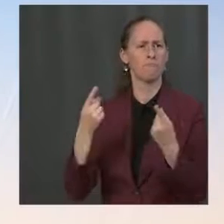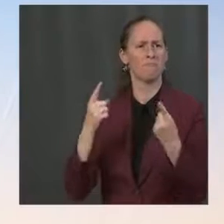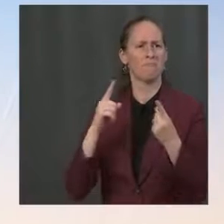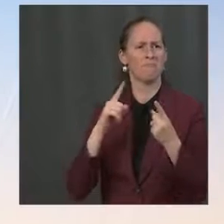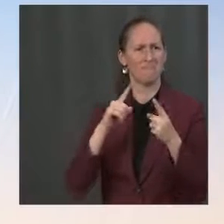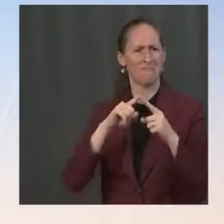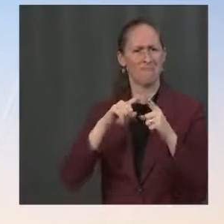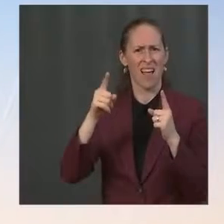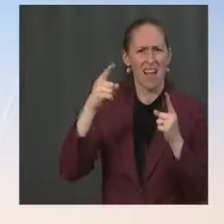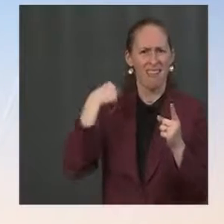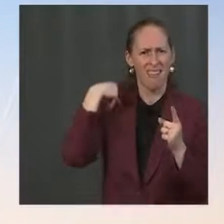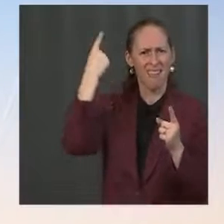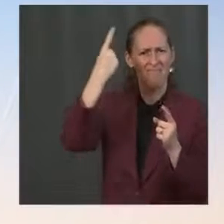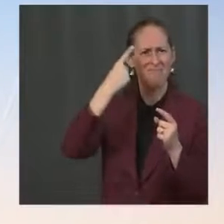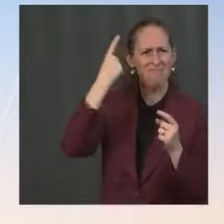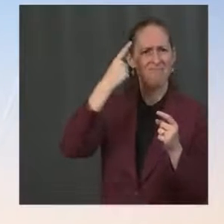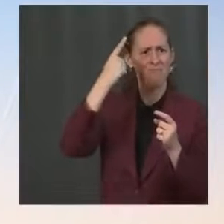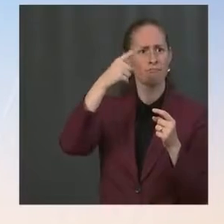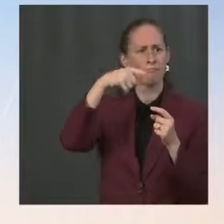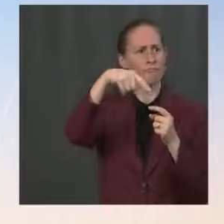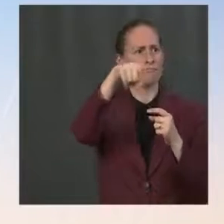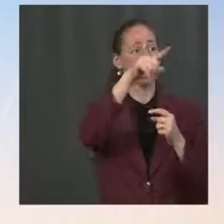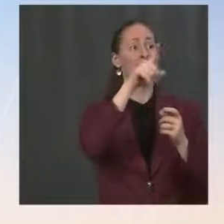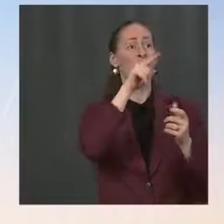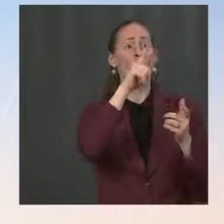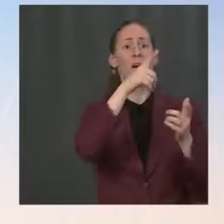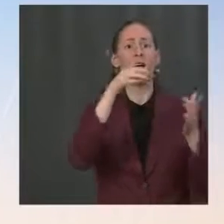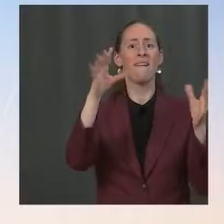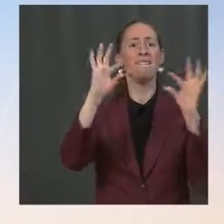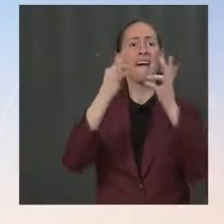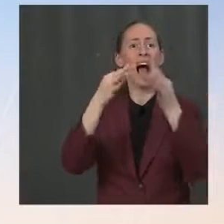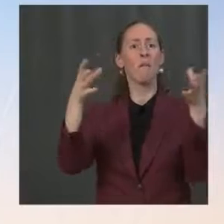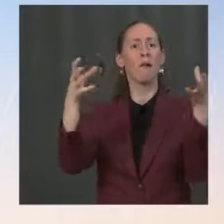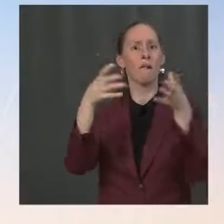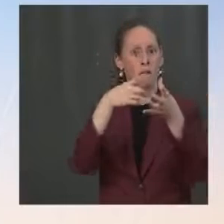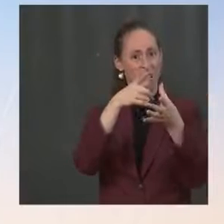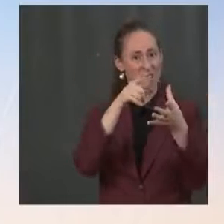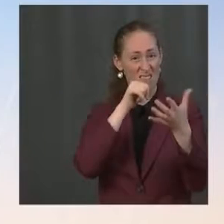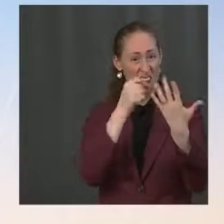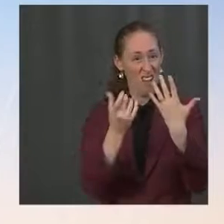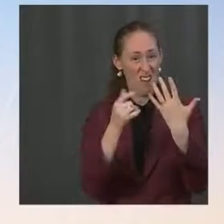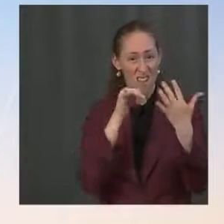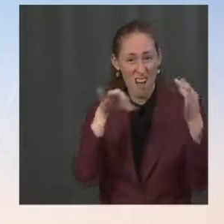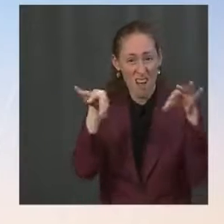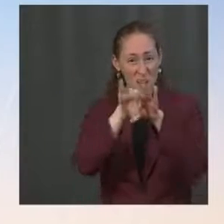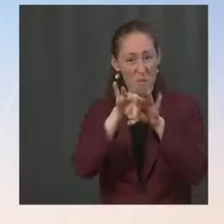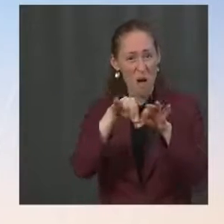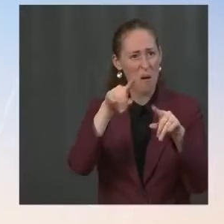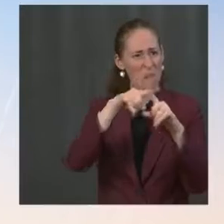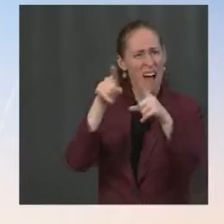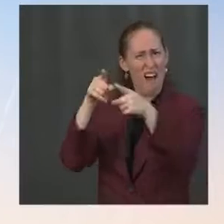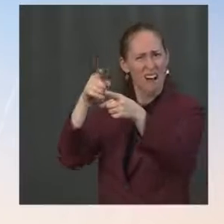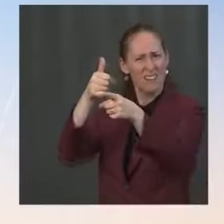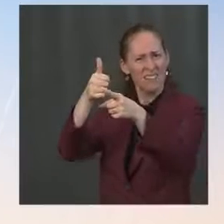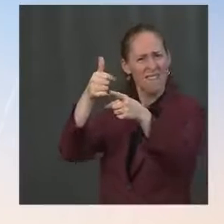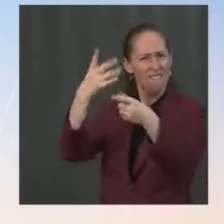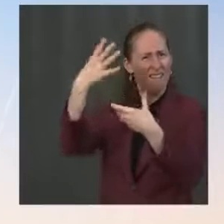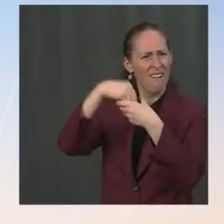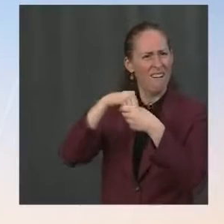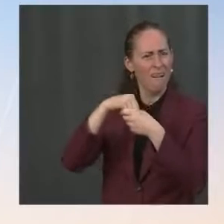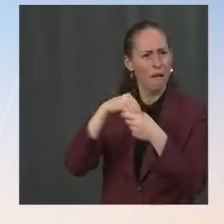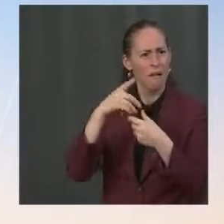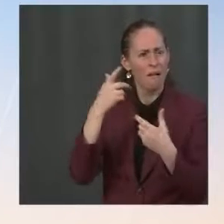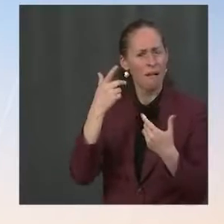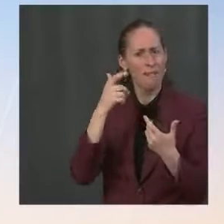they're currently in military, but they are not people who fit the description or the criteria for